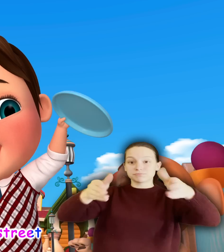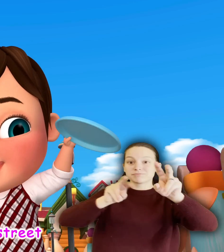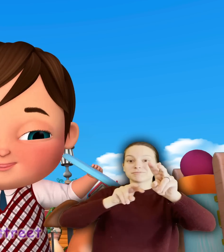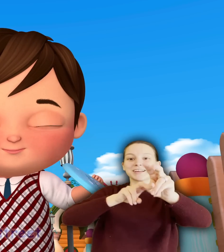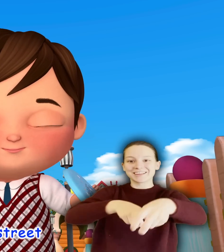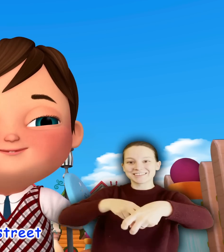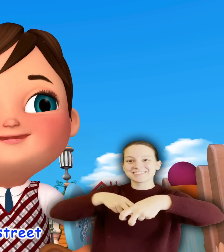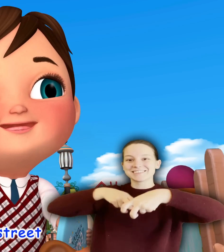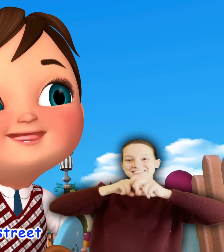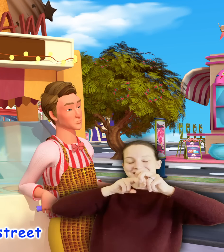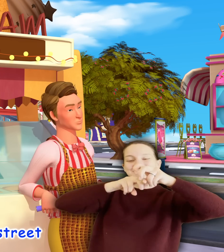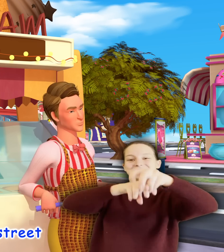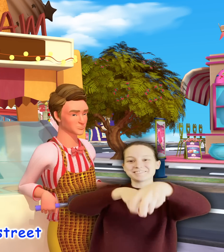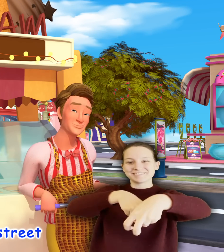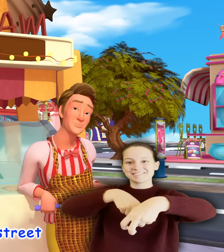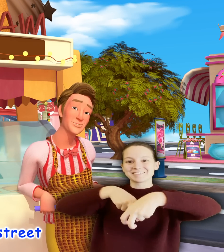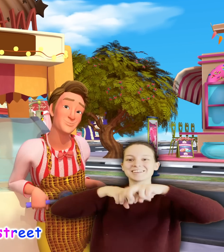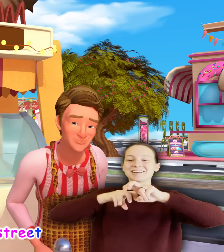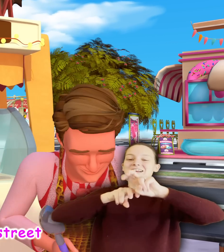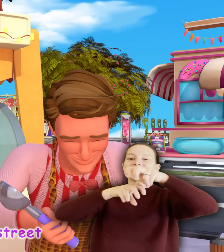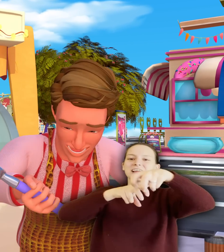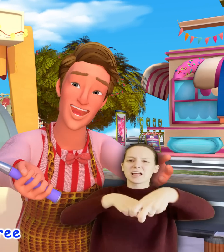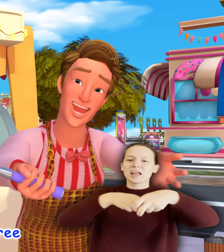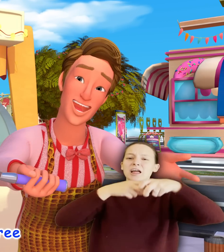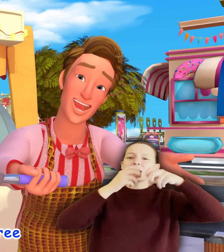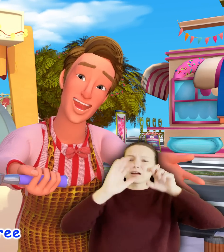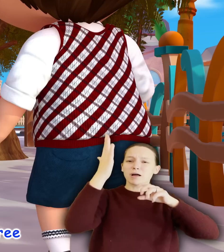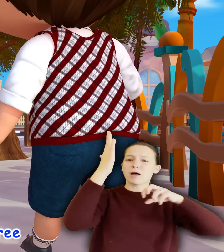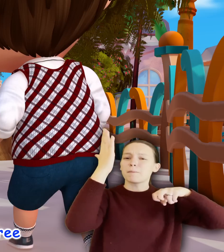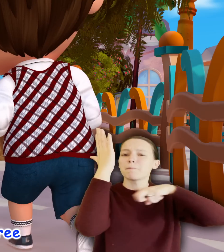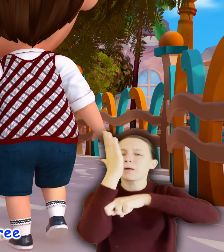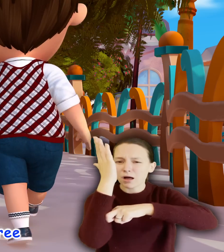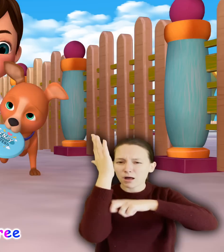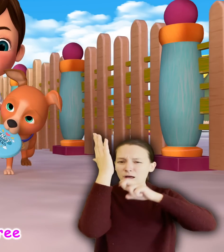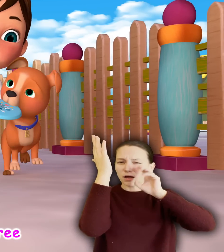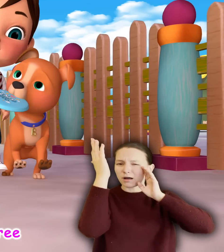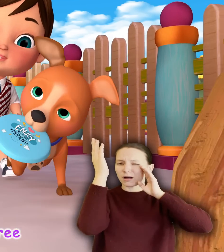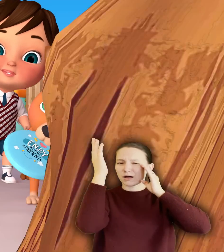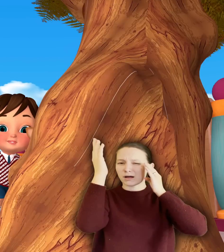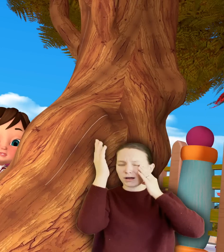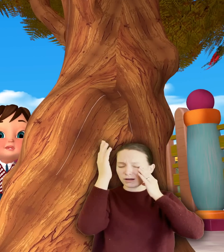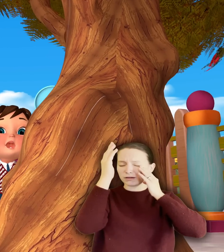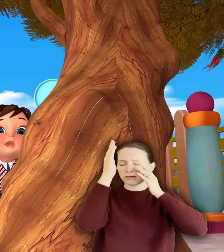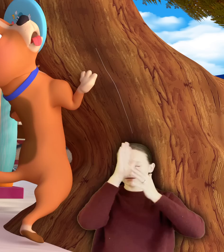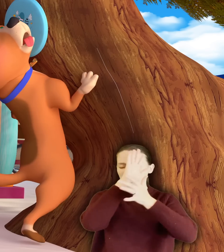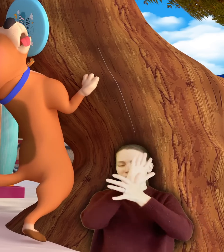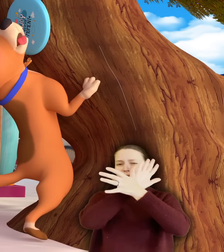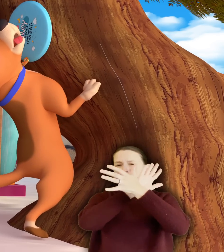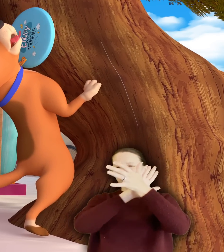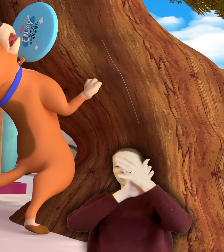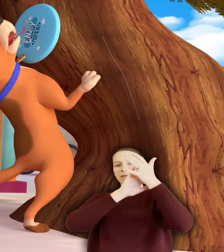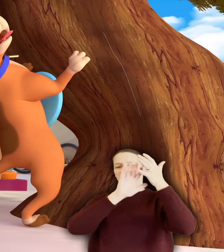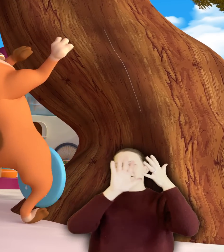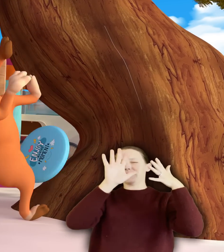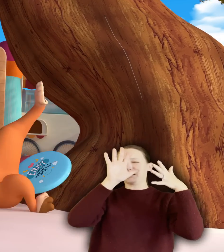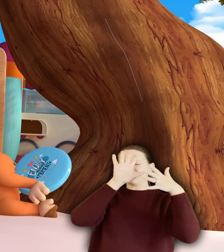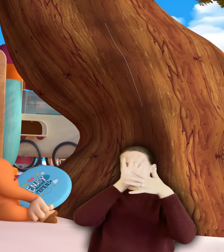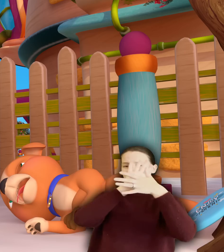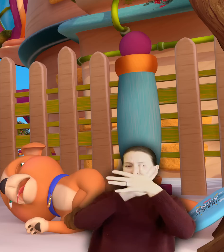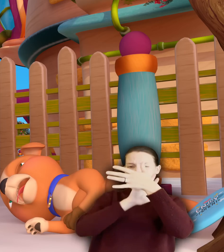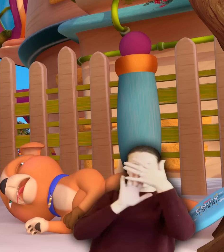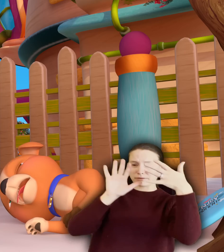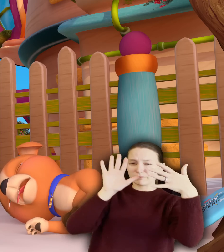Walking down the street. Bingo was walking down the street when he bumped into a tree and felt so